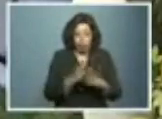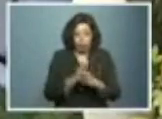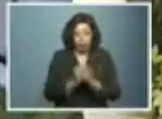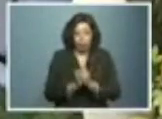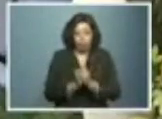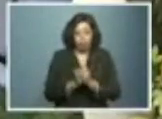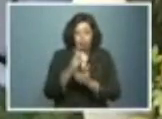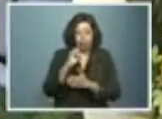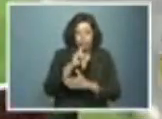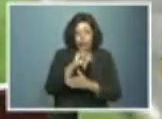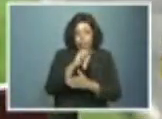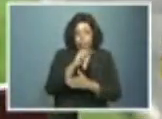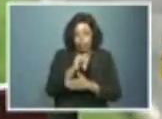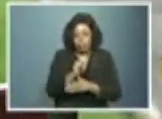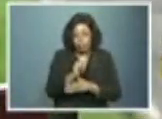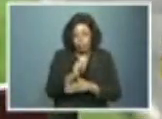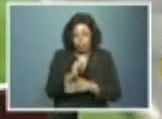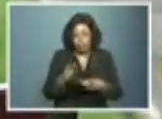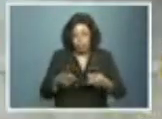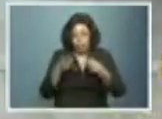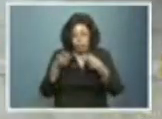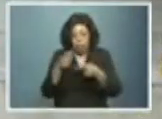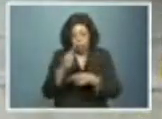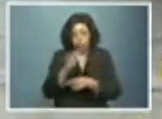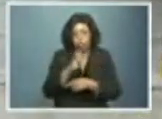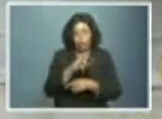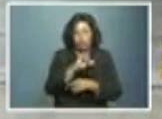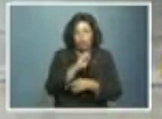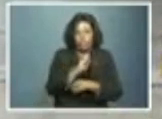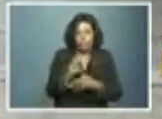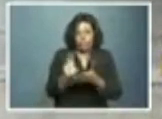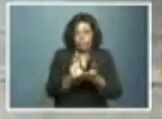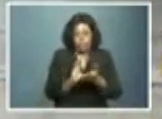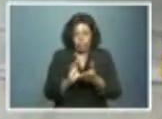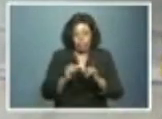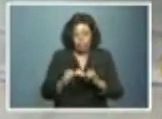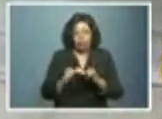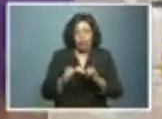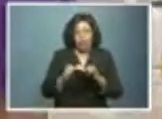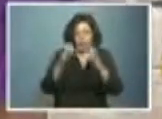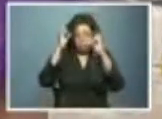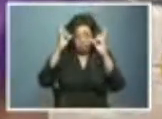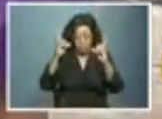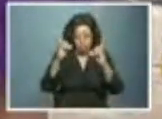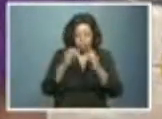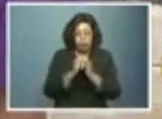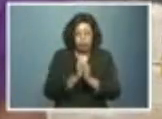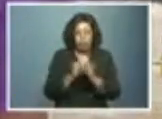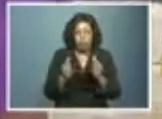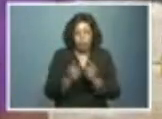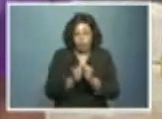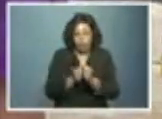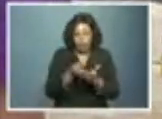Colina Insurance today presenting the Bahamas Crisis Center and the providing access to continued education or PACE with a generous